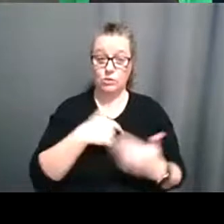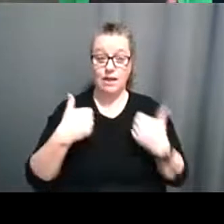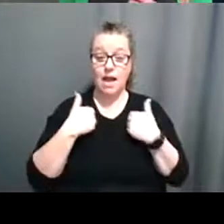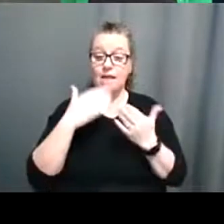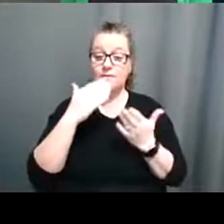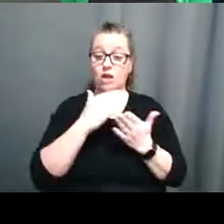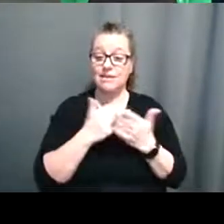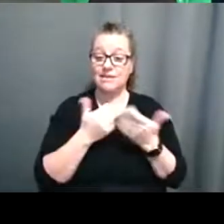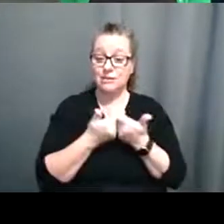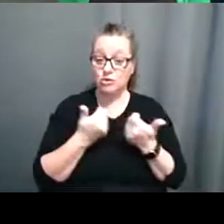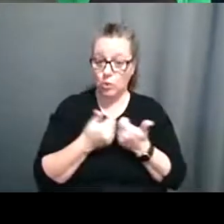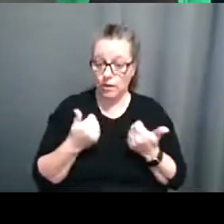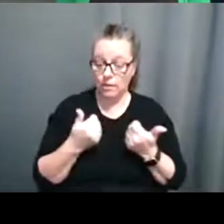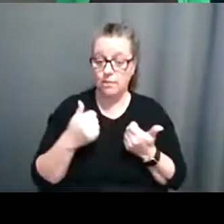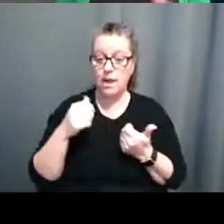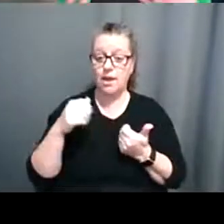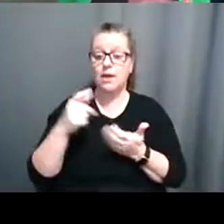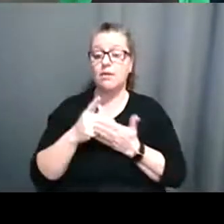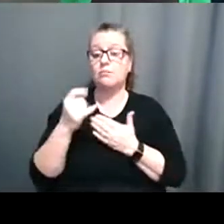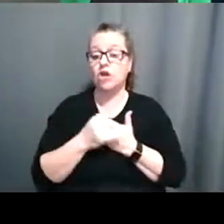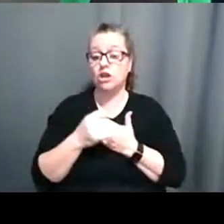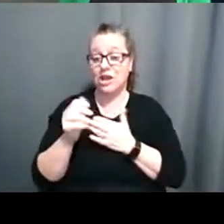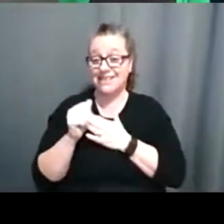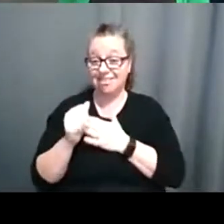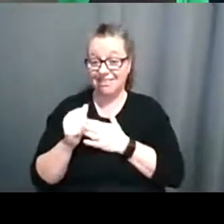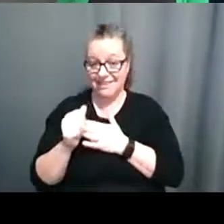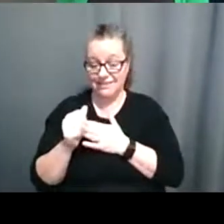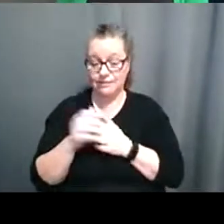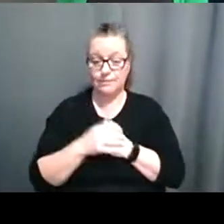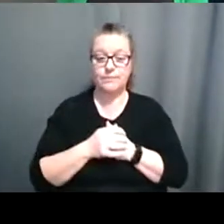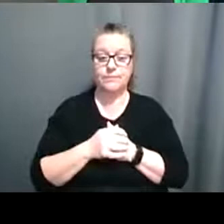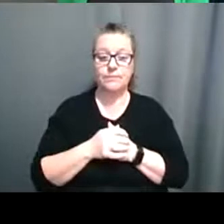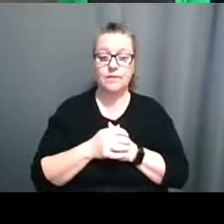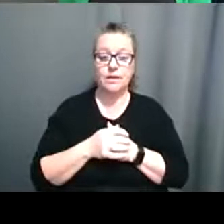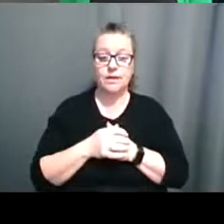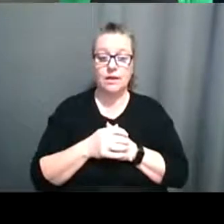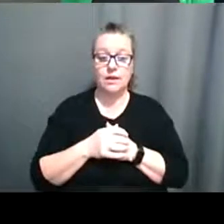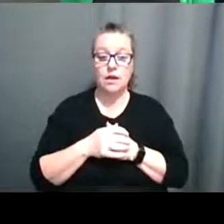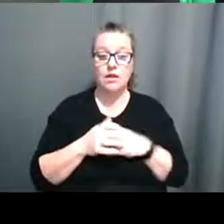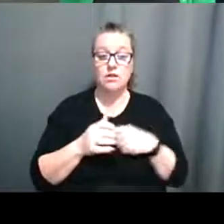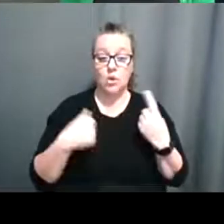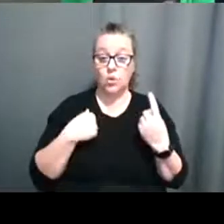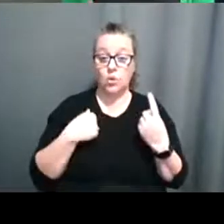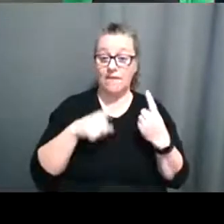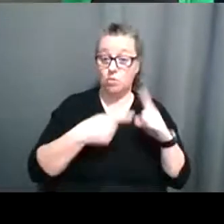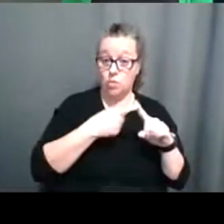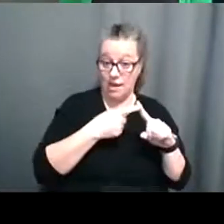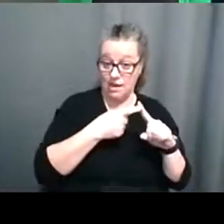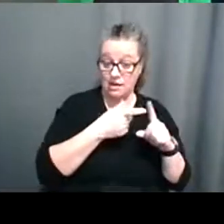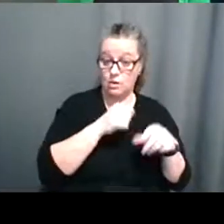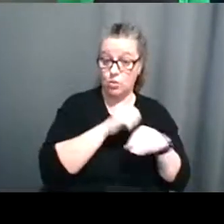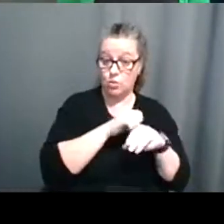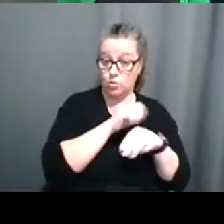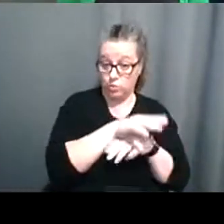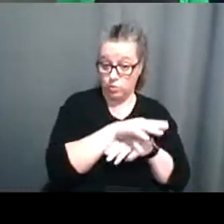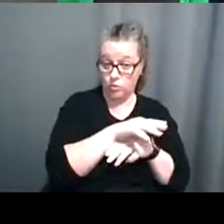sorted by project lead. Now, within this view, we have when the request was submitted, our estimated